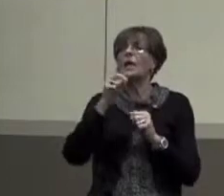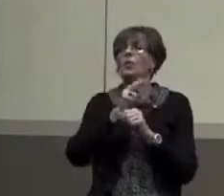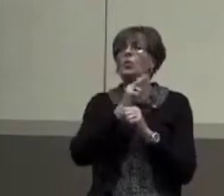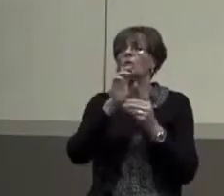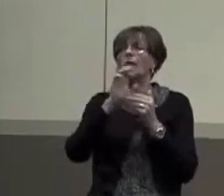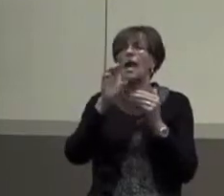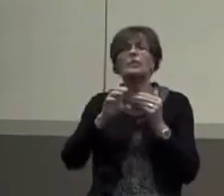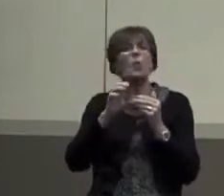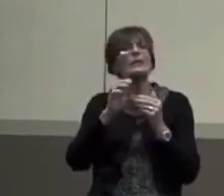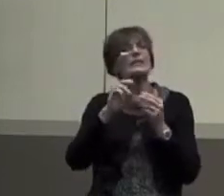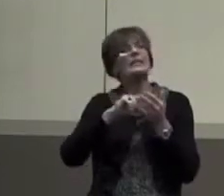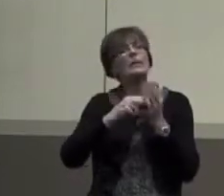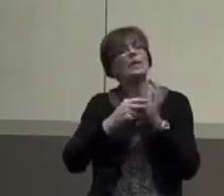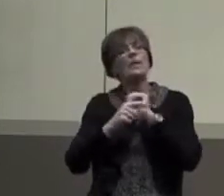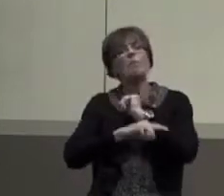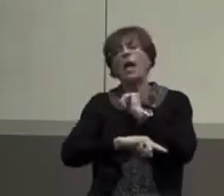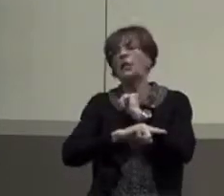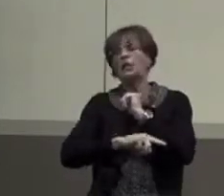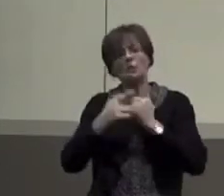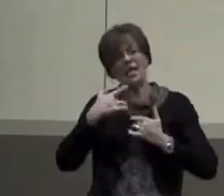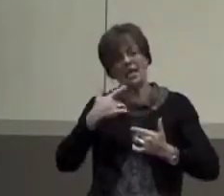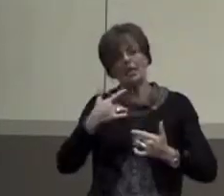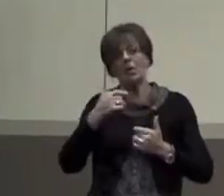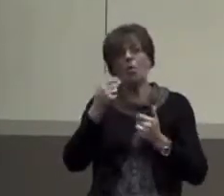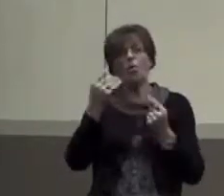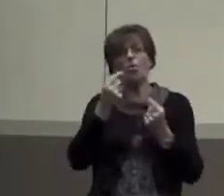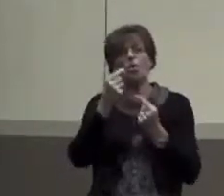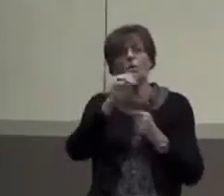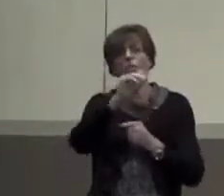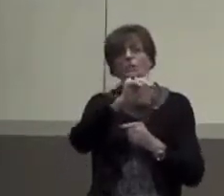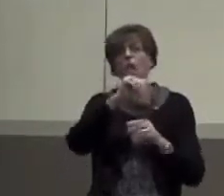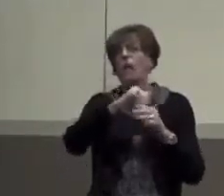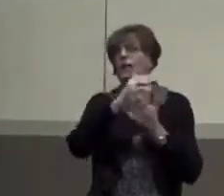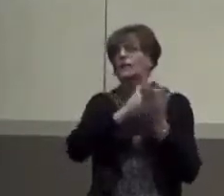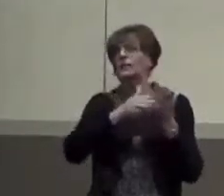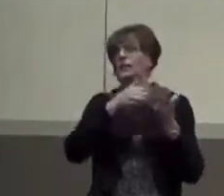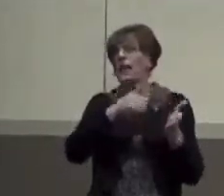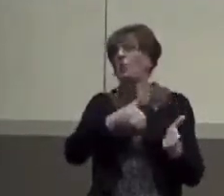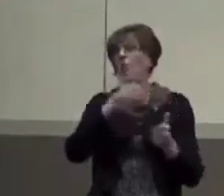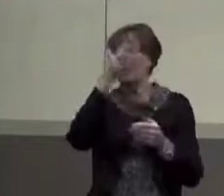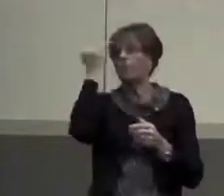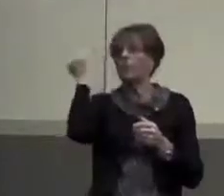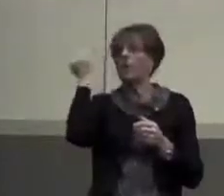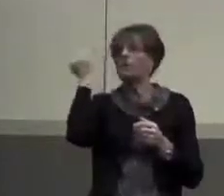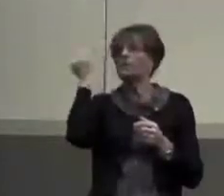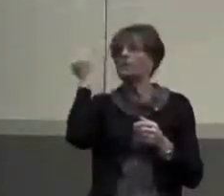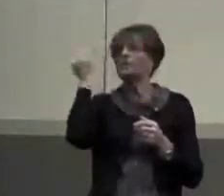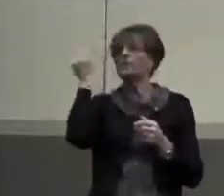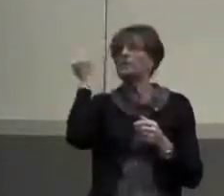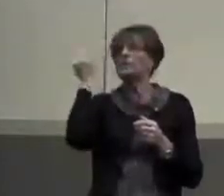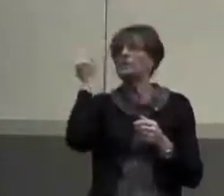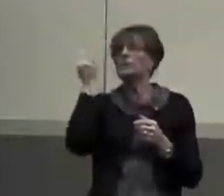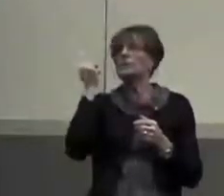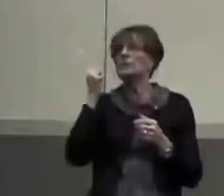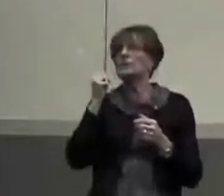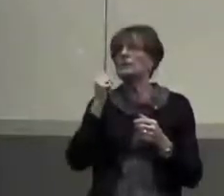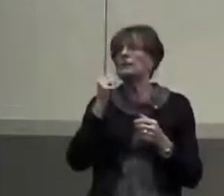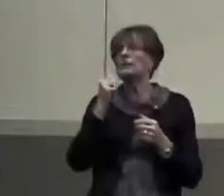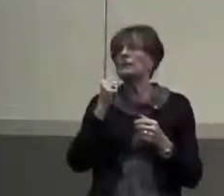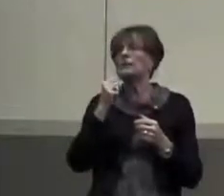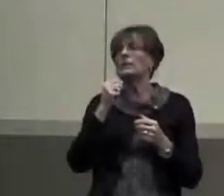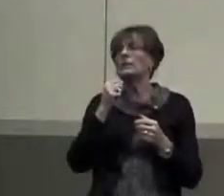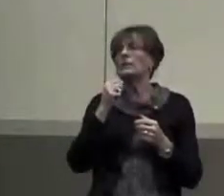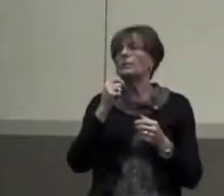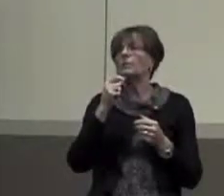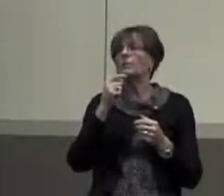punishment. Yes. Or, you know, hurting the child in some way because they've gone beyond the point of wanting to teach to wanting